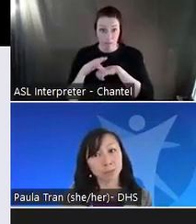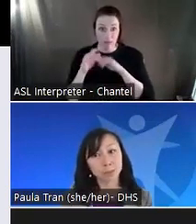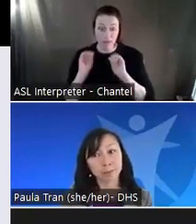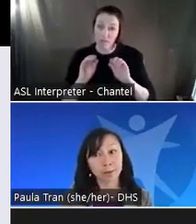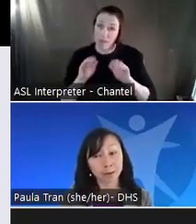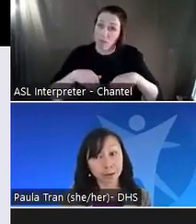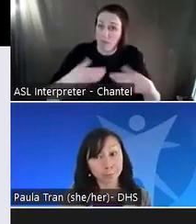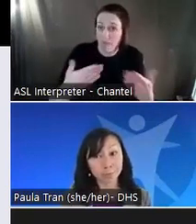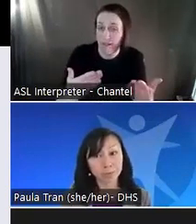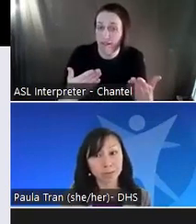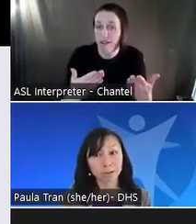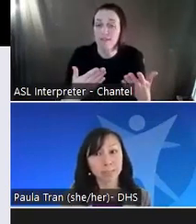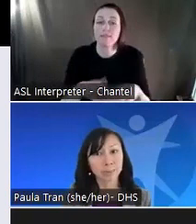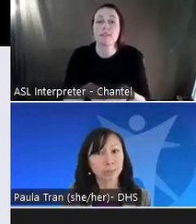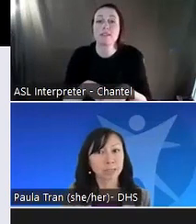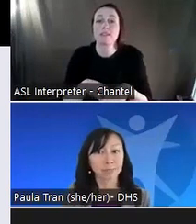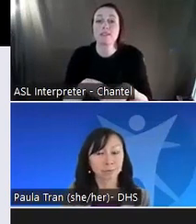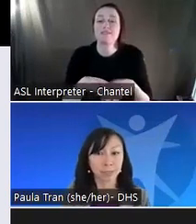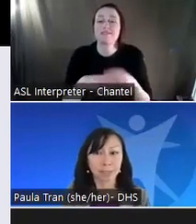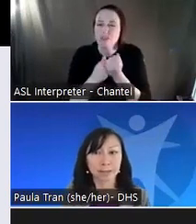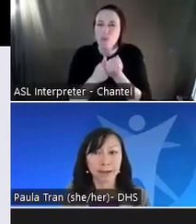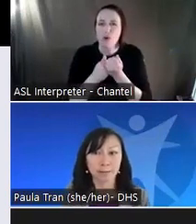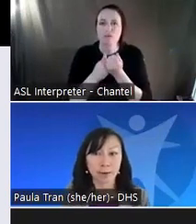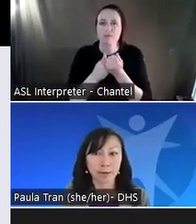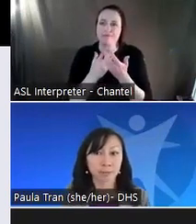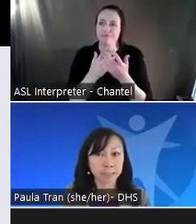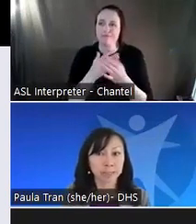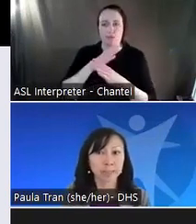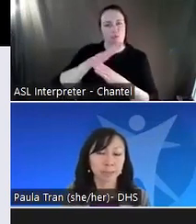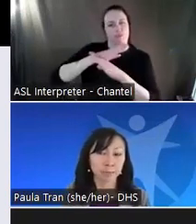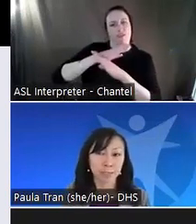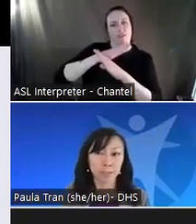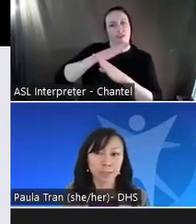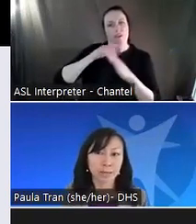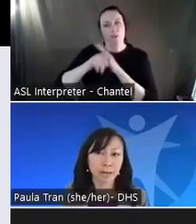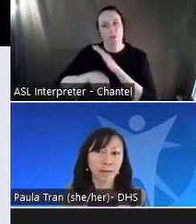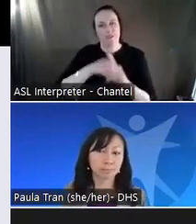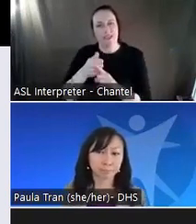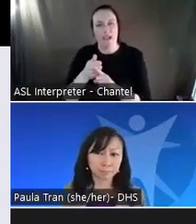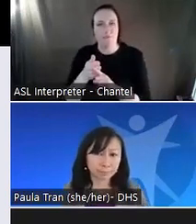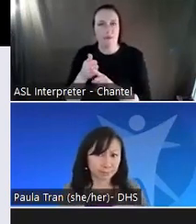prevention of suicide by firearm use and support staff trainings at firearm retailers and ranges,